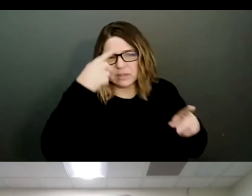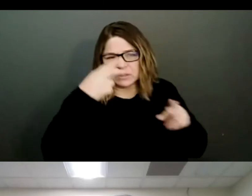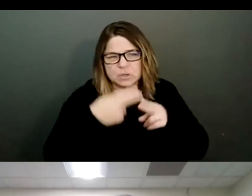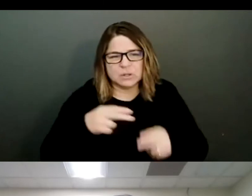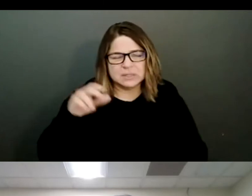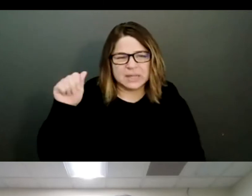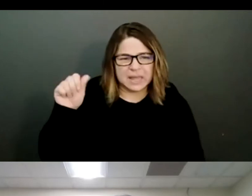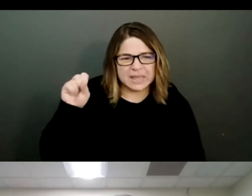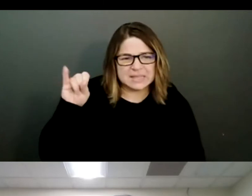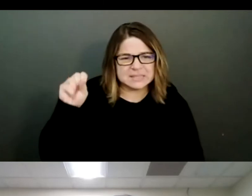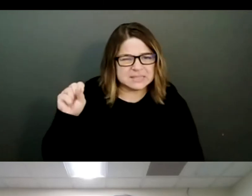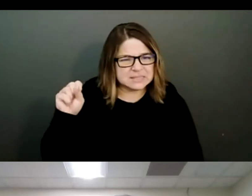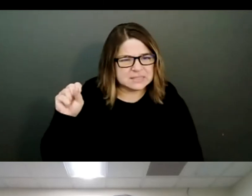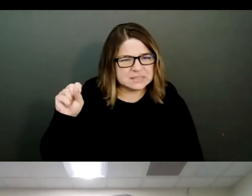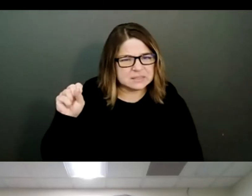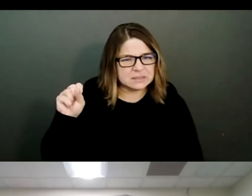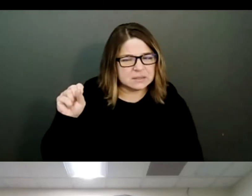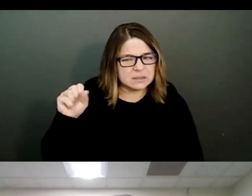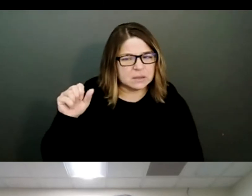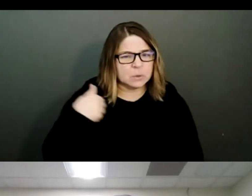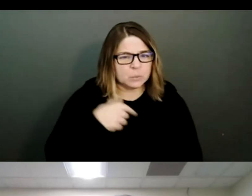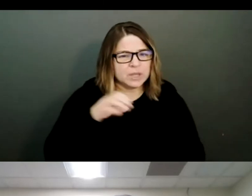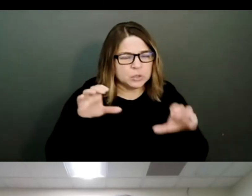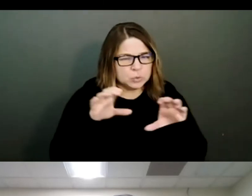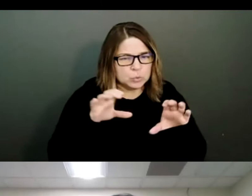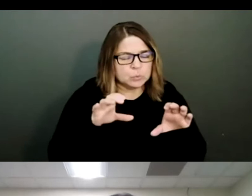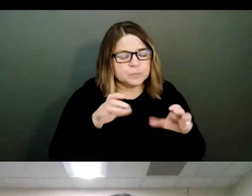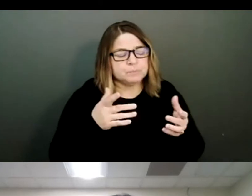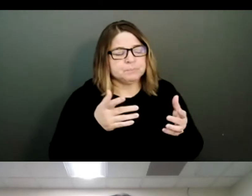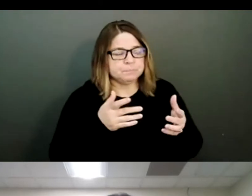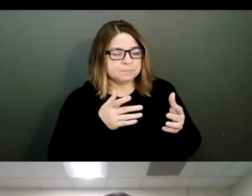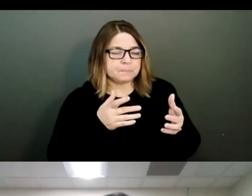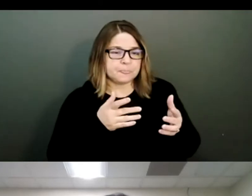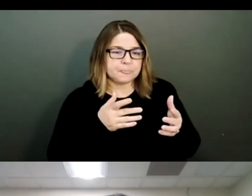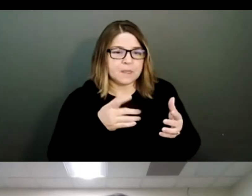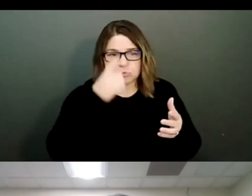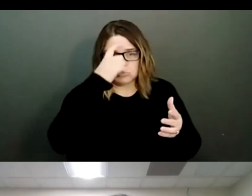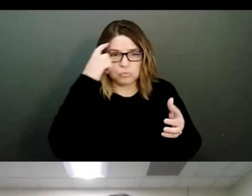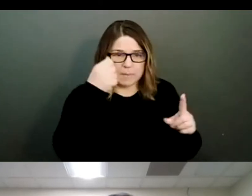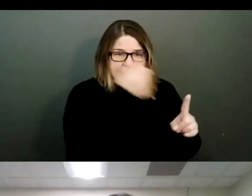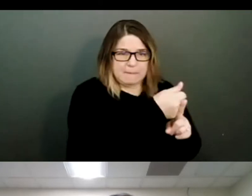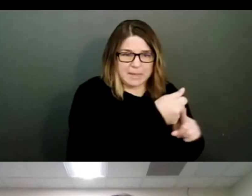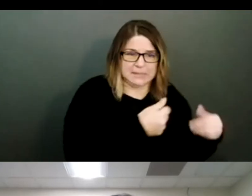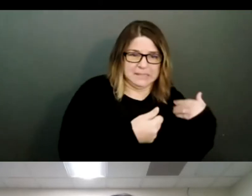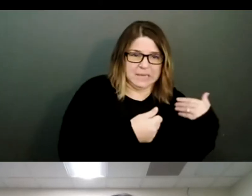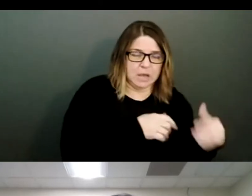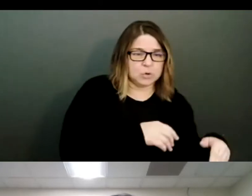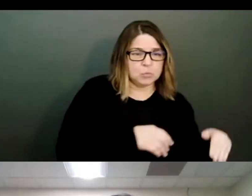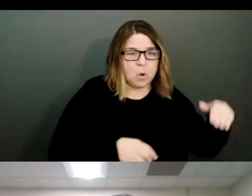ACEs we do? And how does that impact people as they get older, and especially